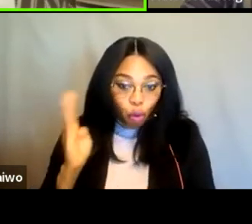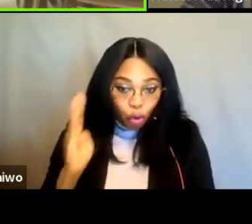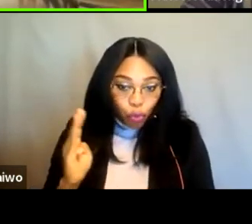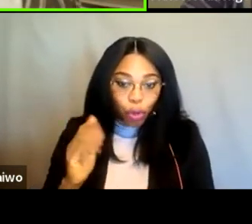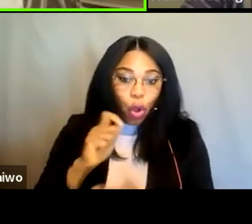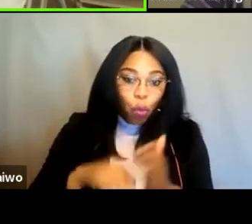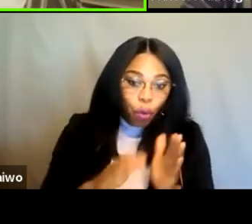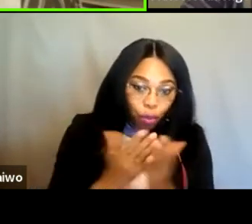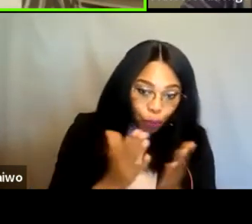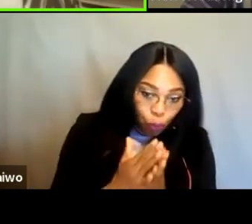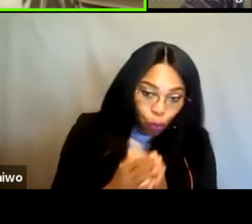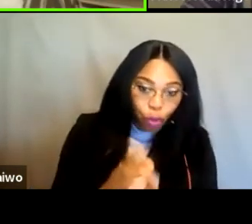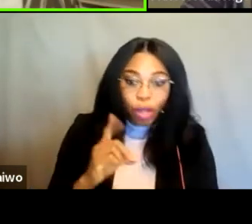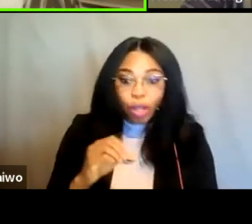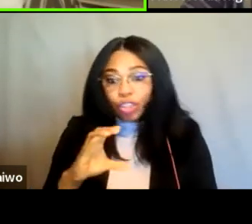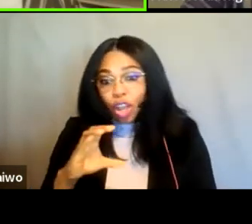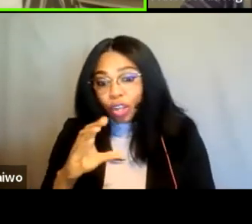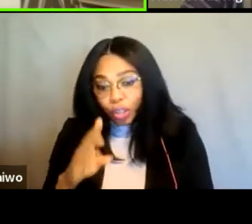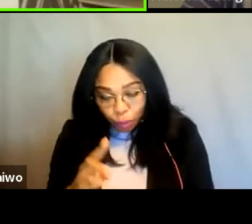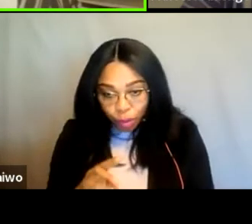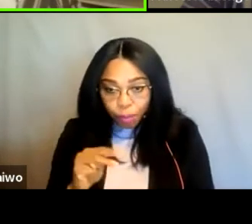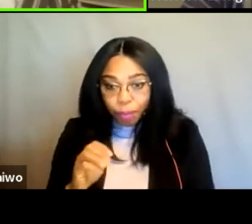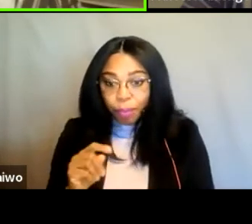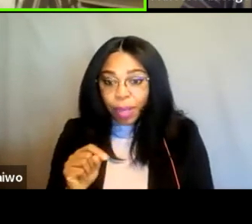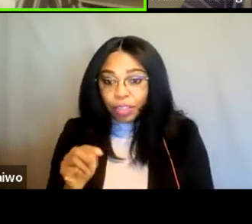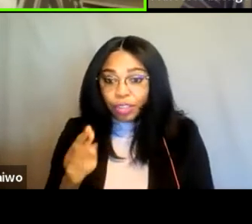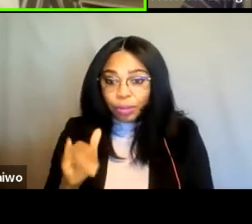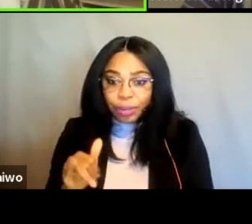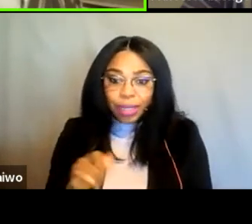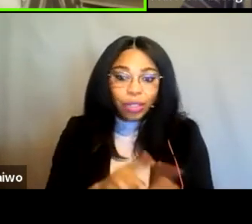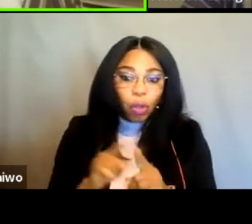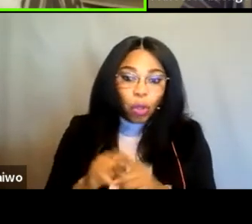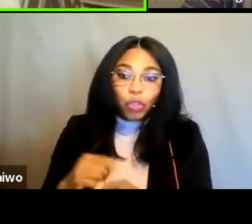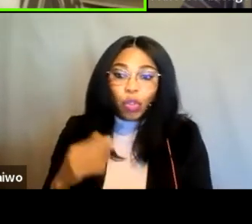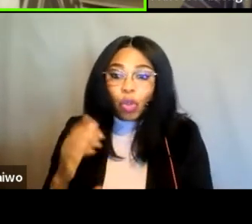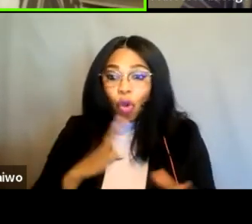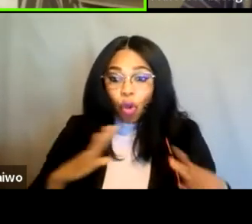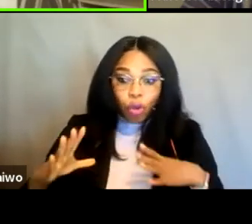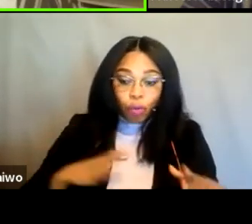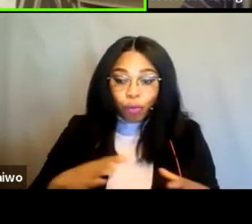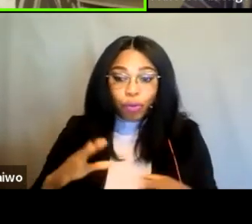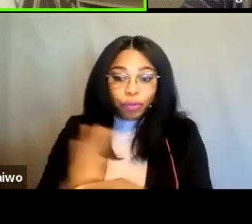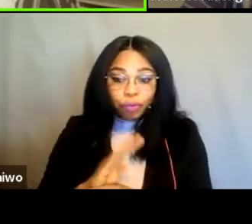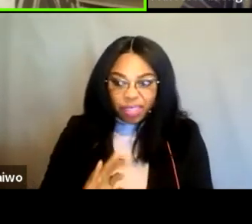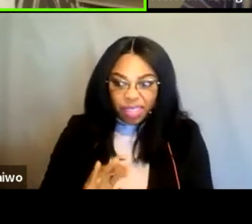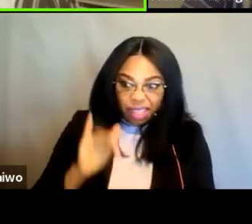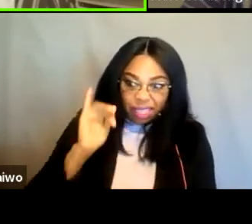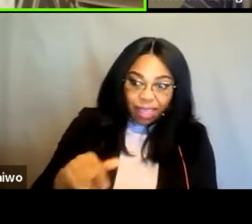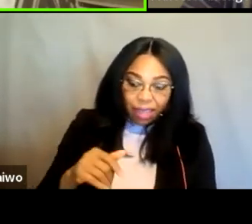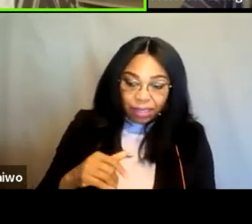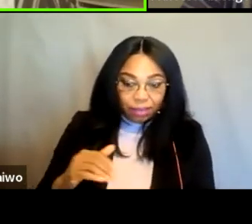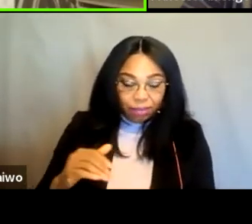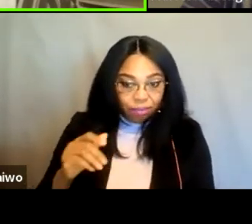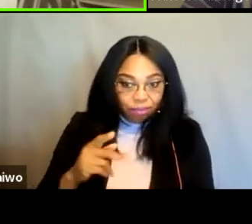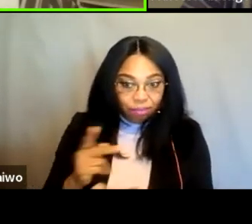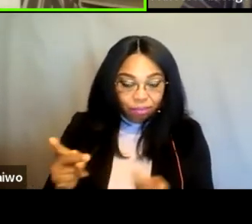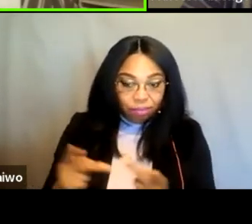book, I did it as a documentary, and I finally did it as a Hollywood film. Now, the Hollywood film is where it got interesting in terms of